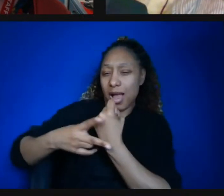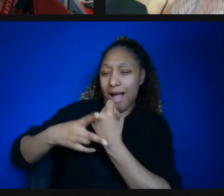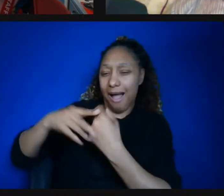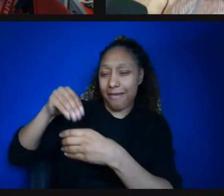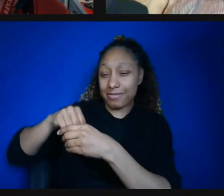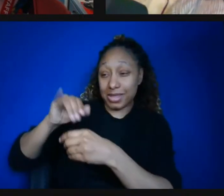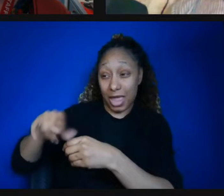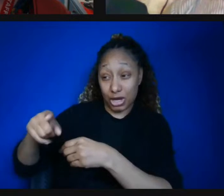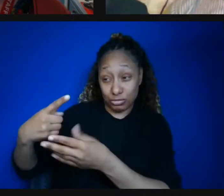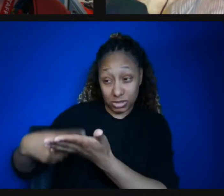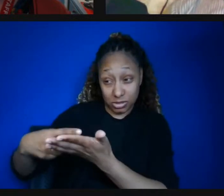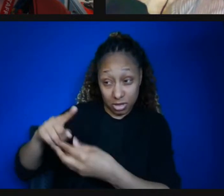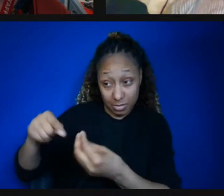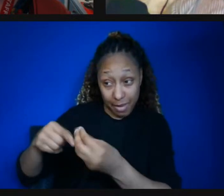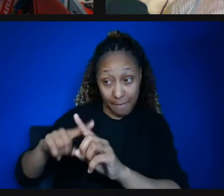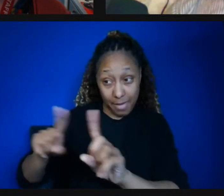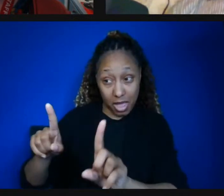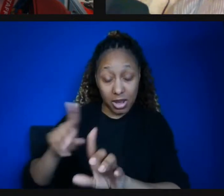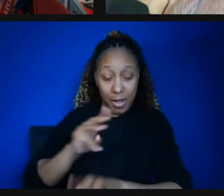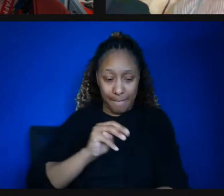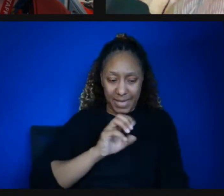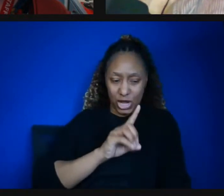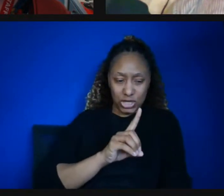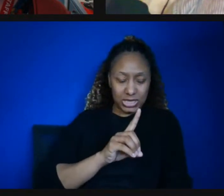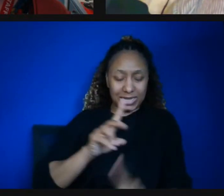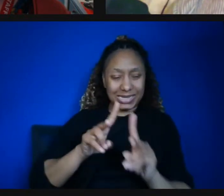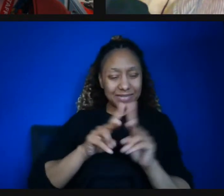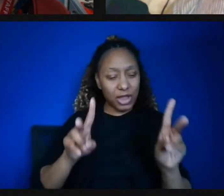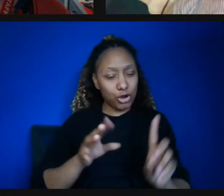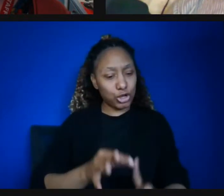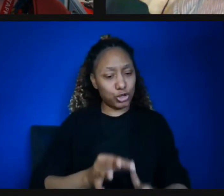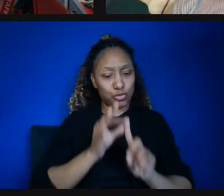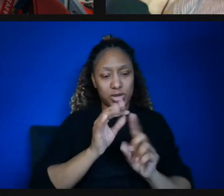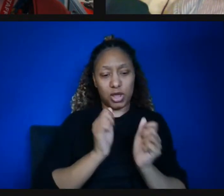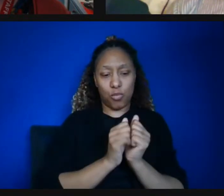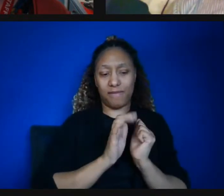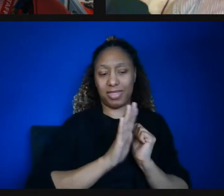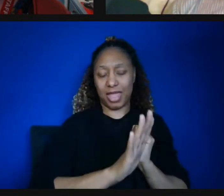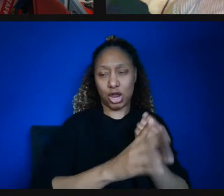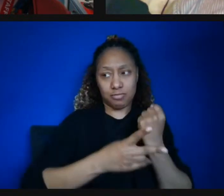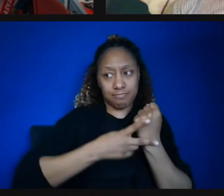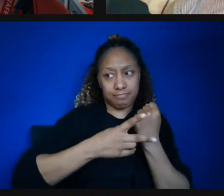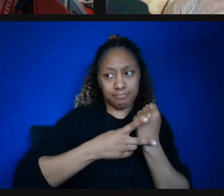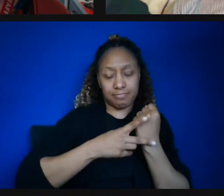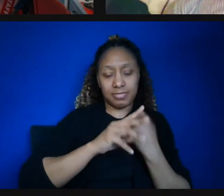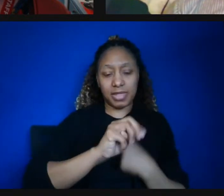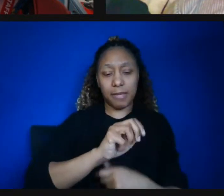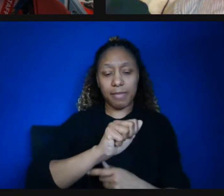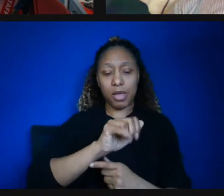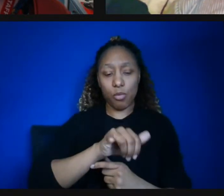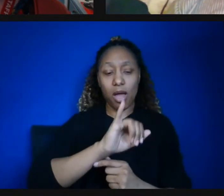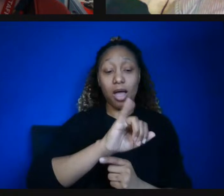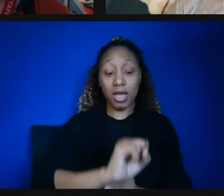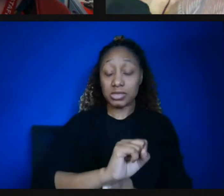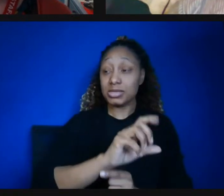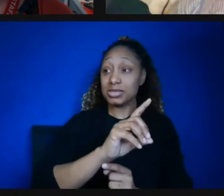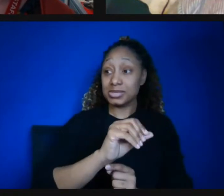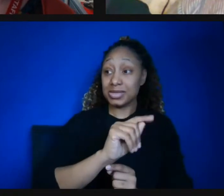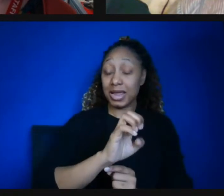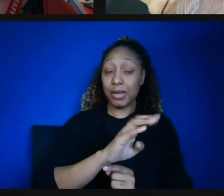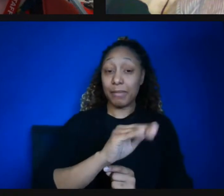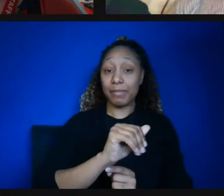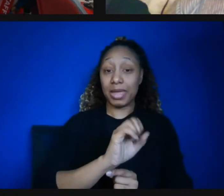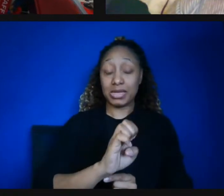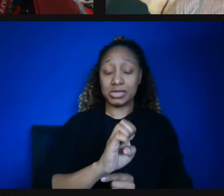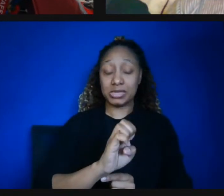know, no. Maryland is unique in its database of Mayis. I have not seen any database